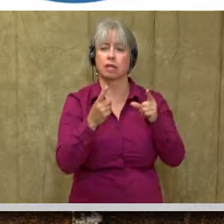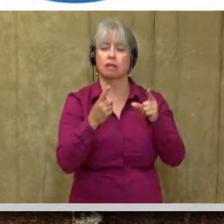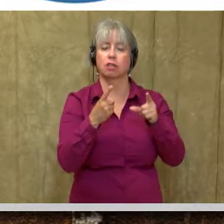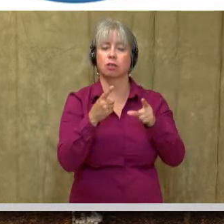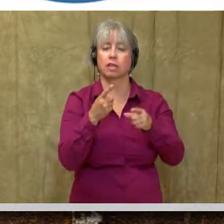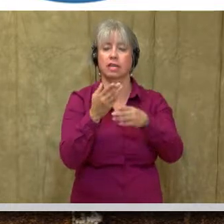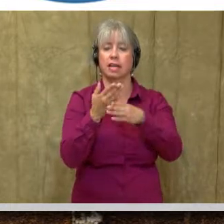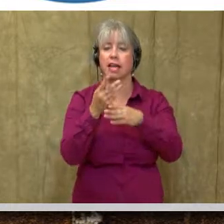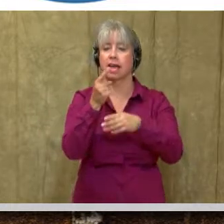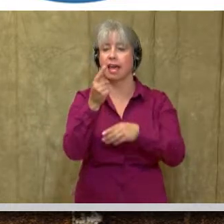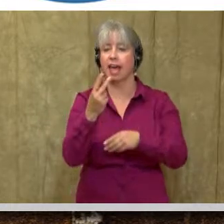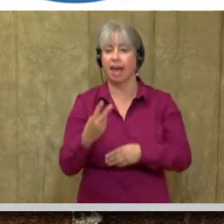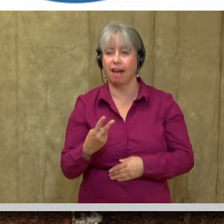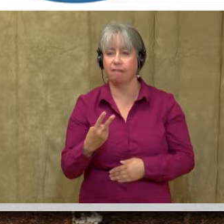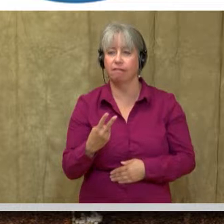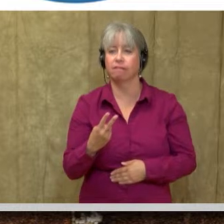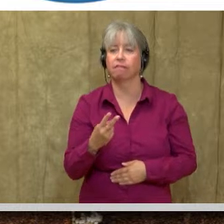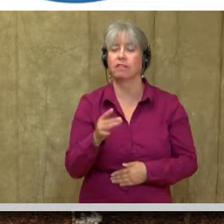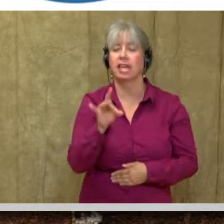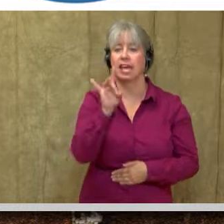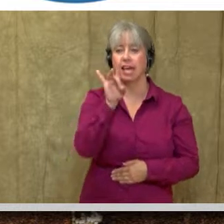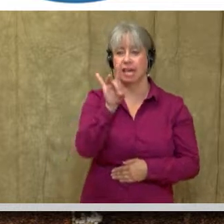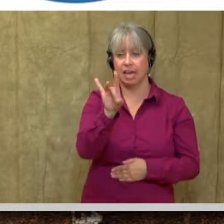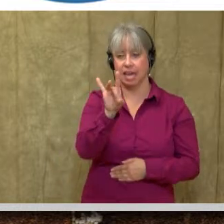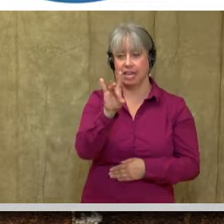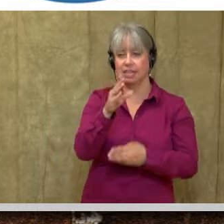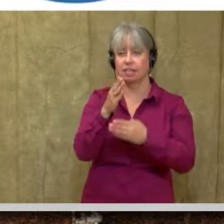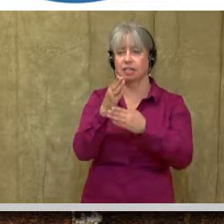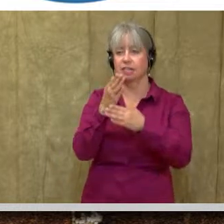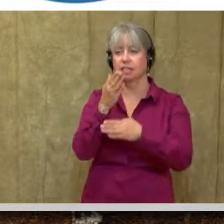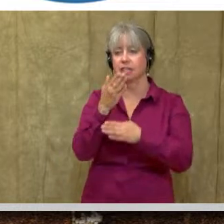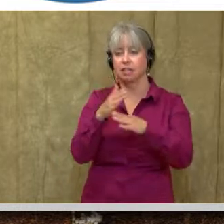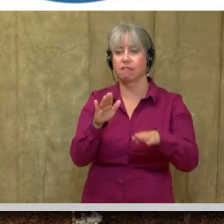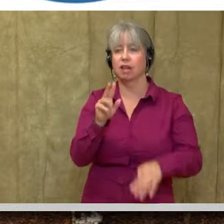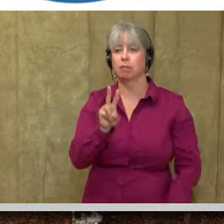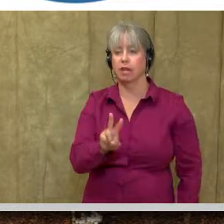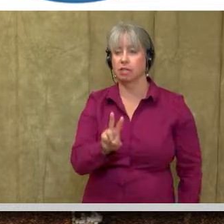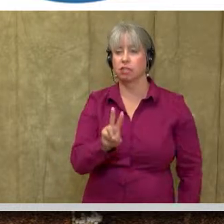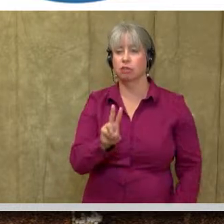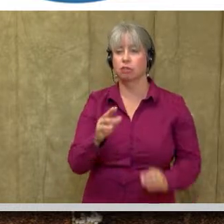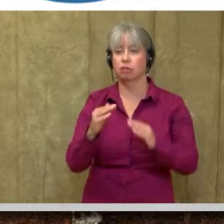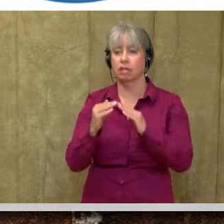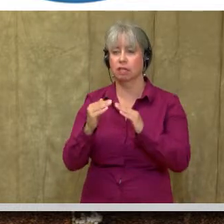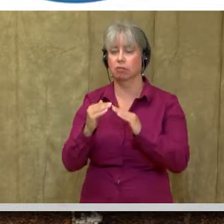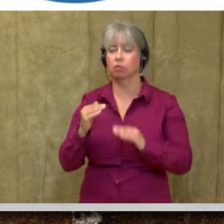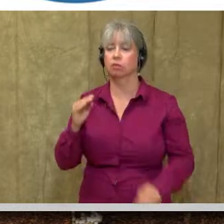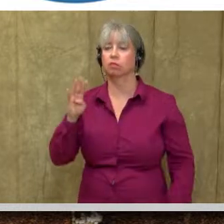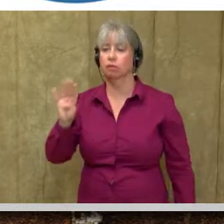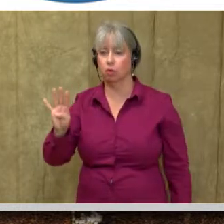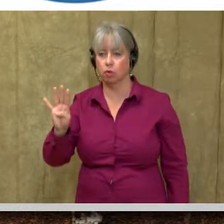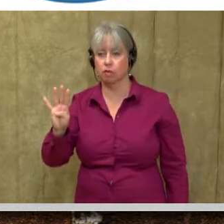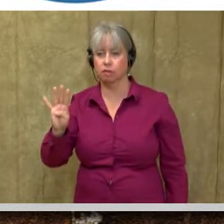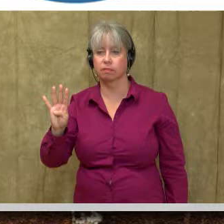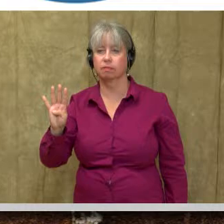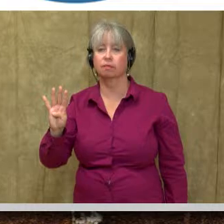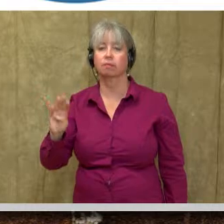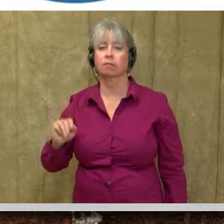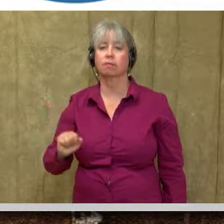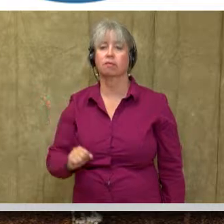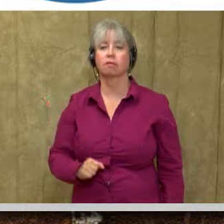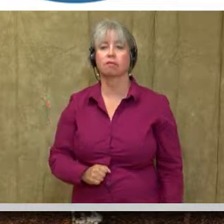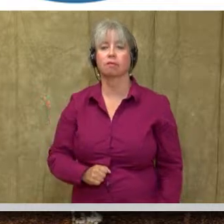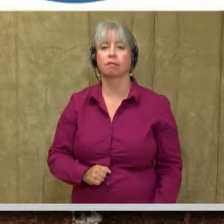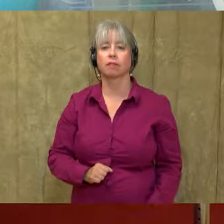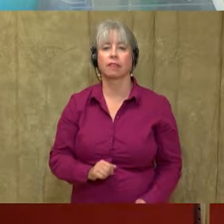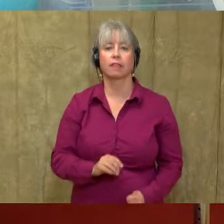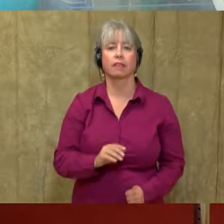in half, that's right. So if I split 8 in half, that's going to give me 4. If you look at our formula over here, we have 4